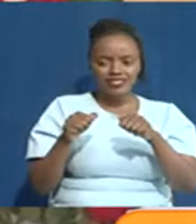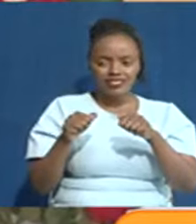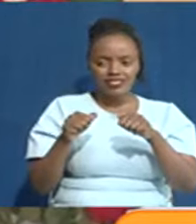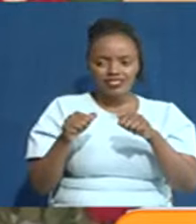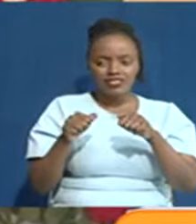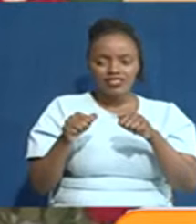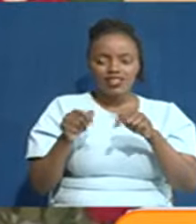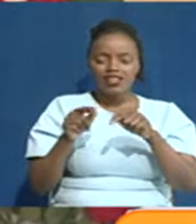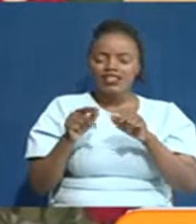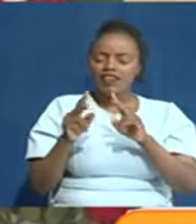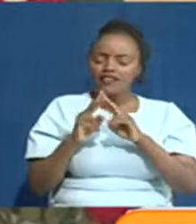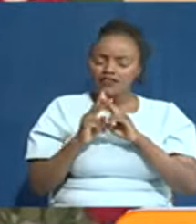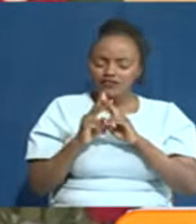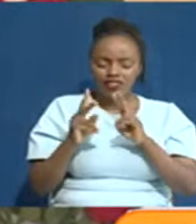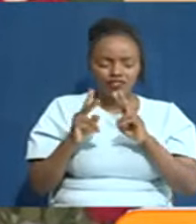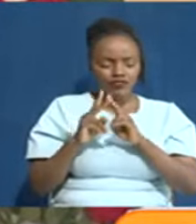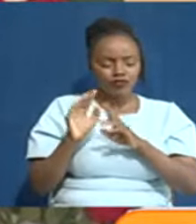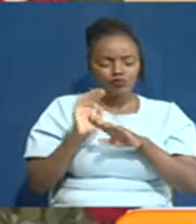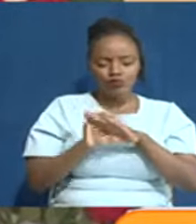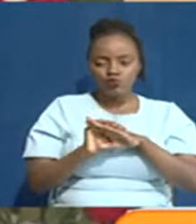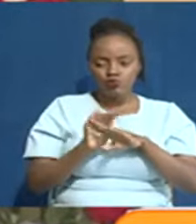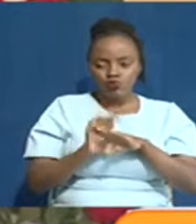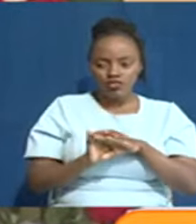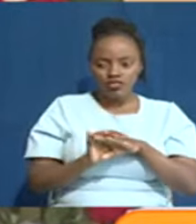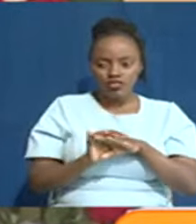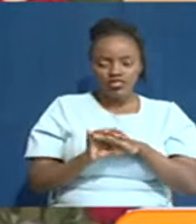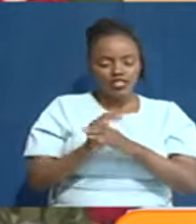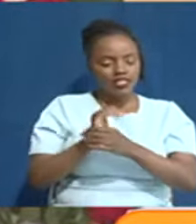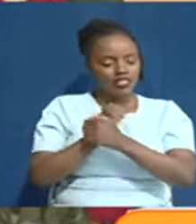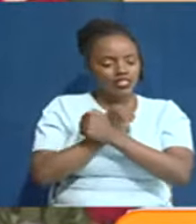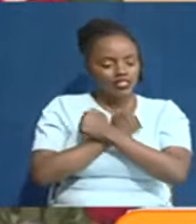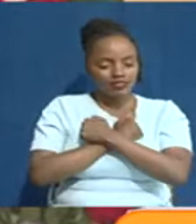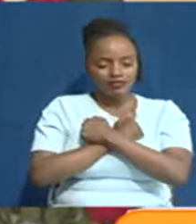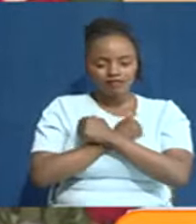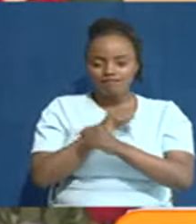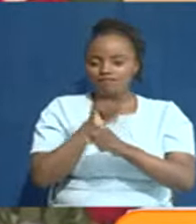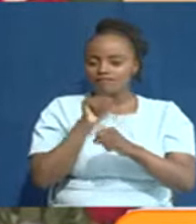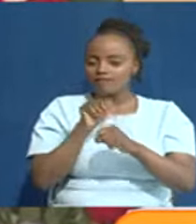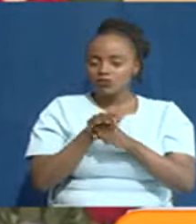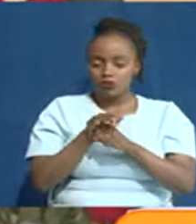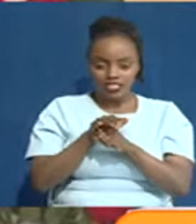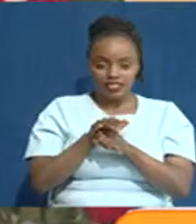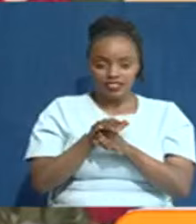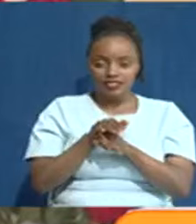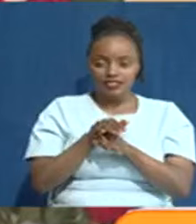And they are very kind. And they are very loving.